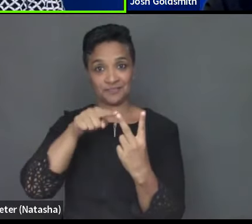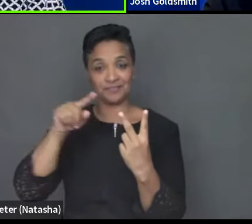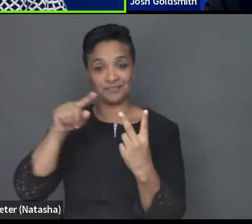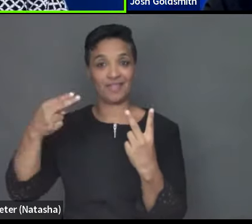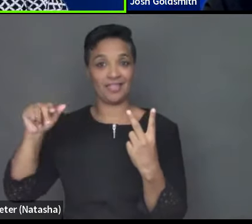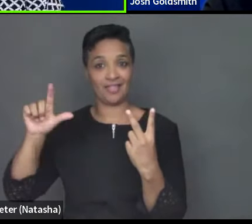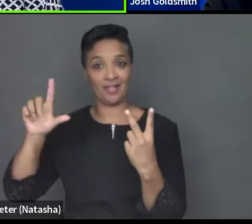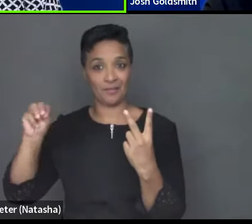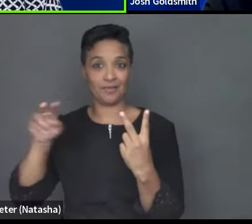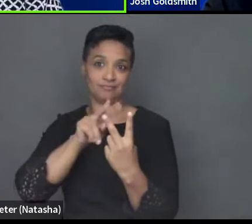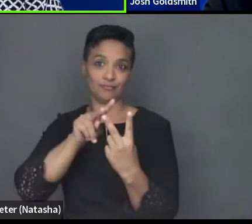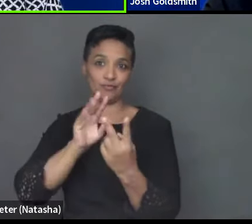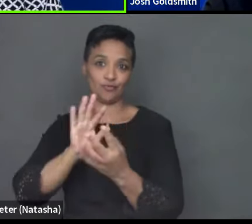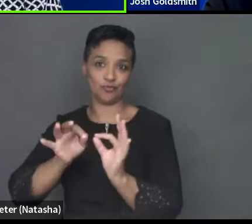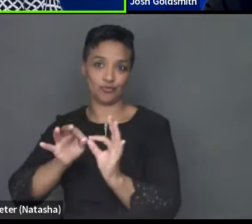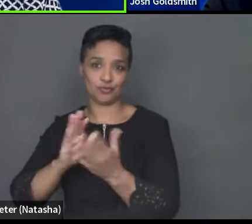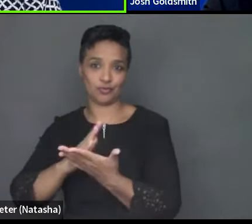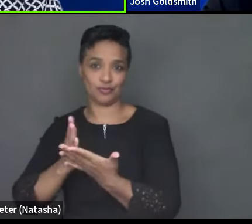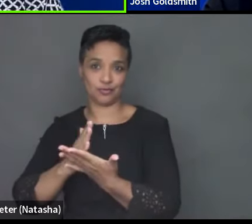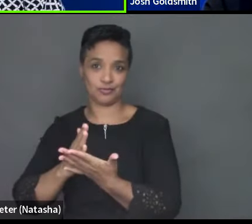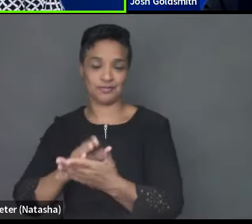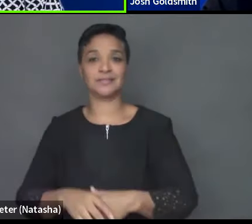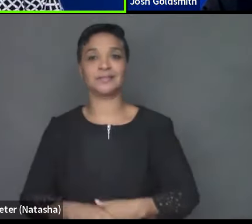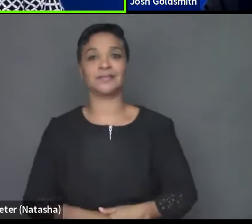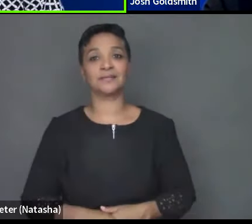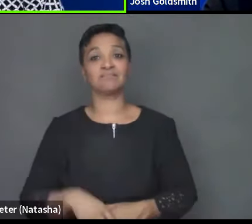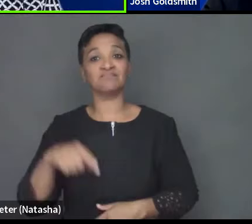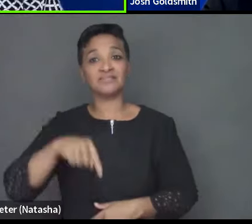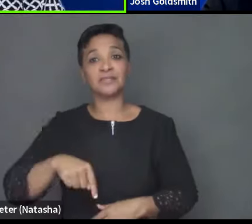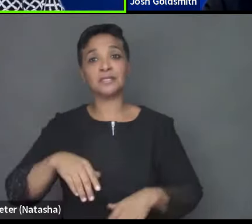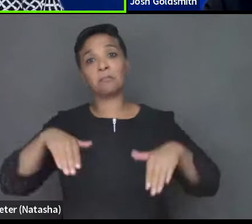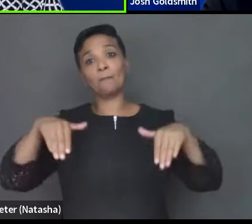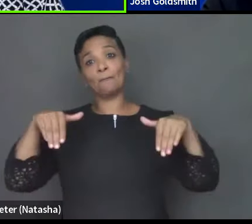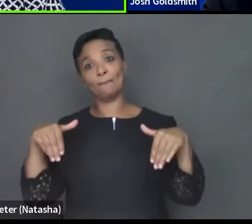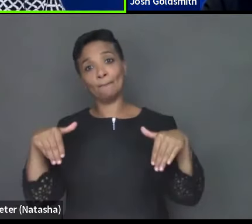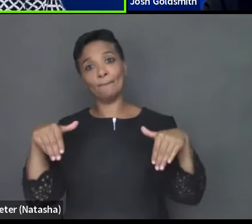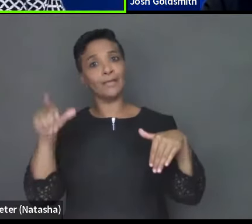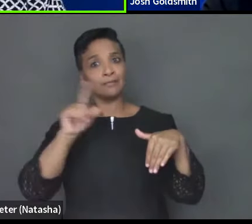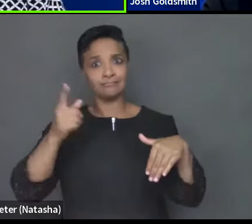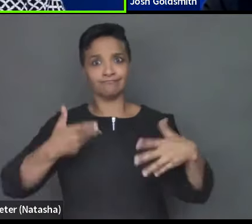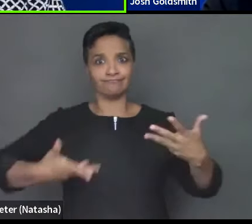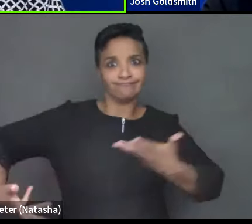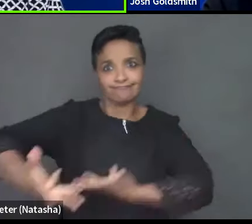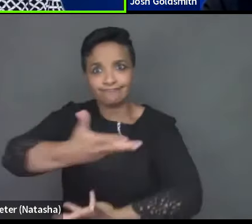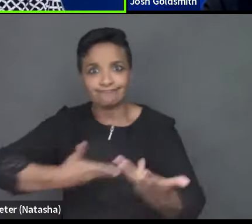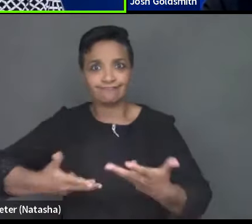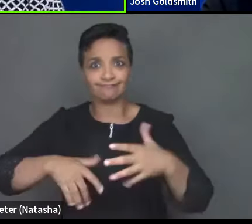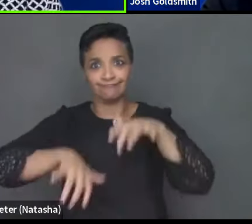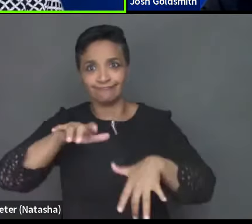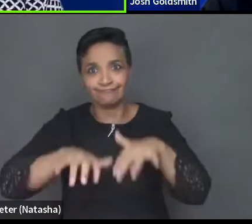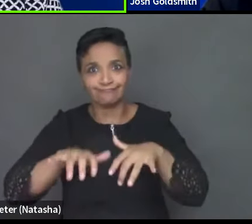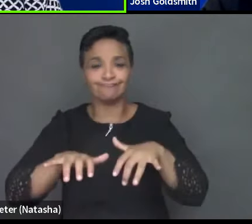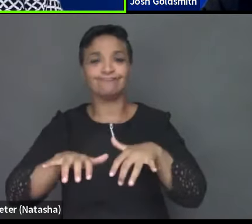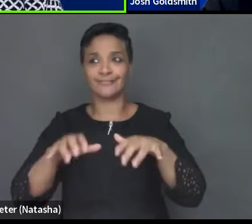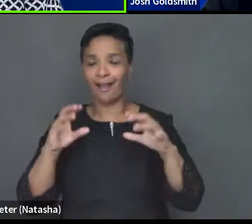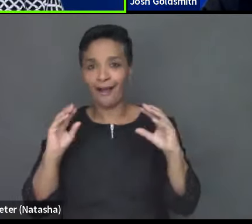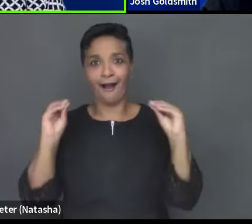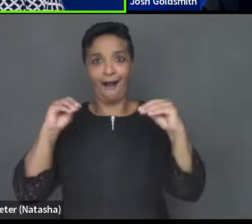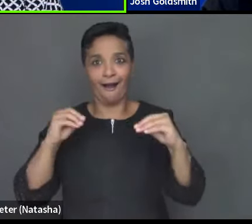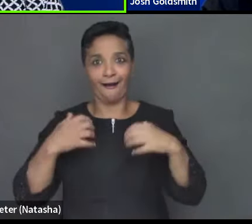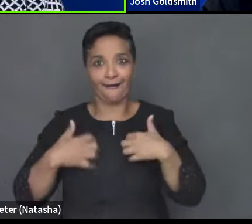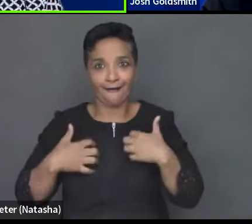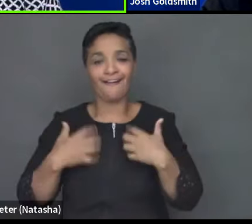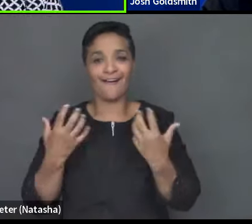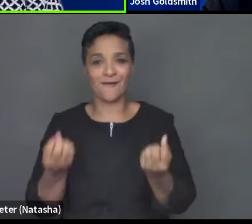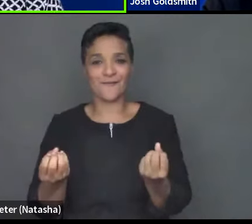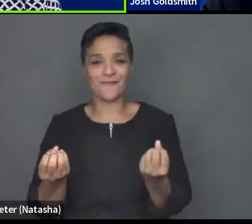interactive session. Josh and I talked so much about how to make this call fun, so we decided to make it interactive. And so there's